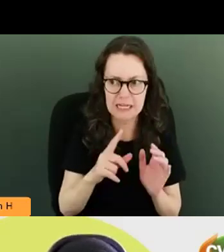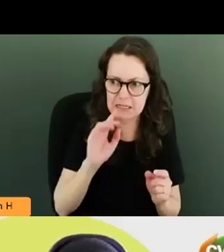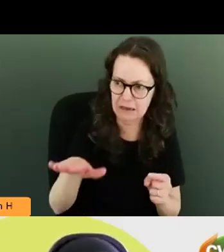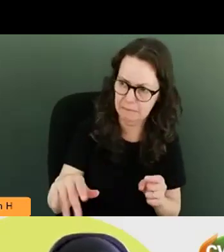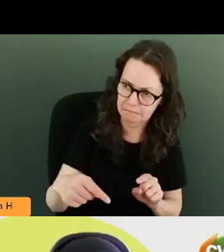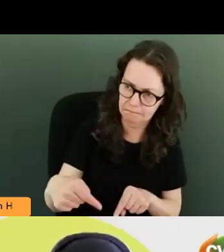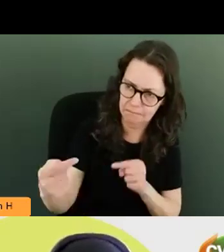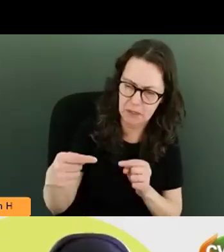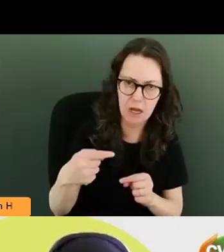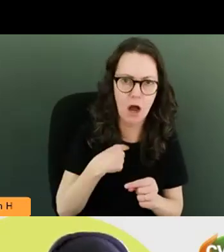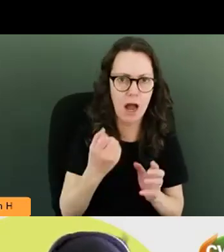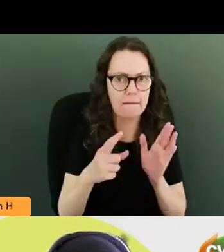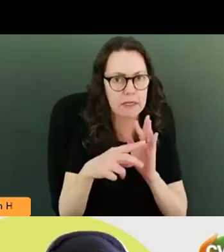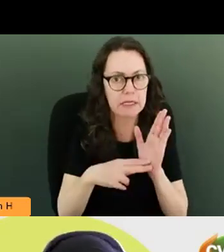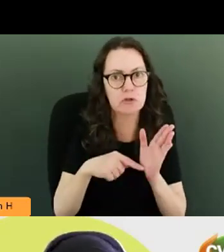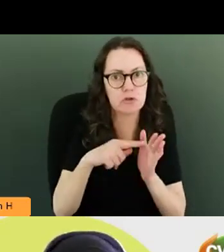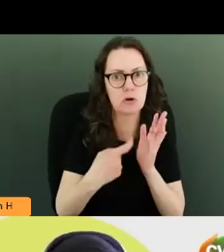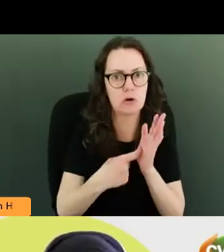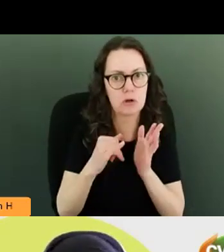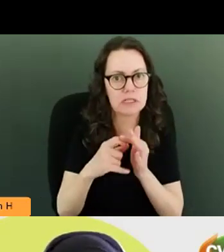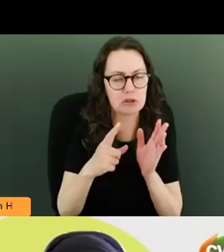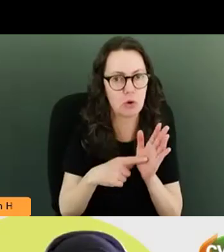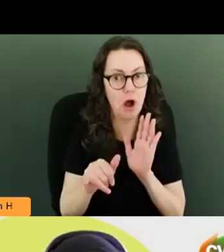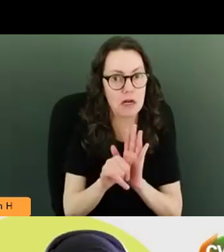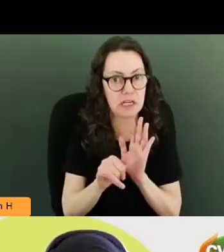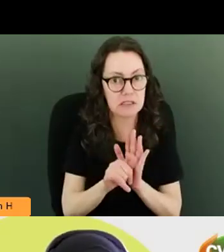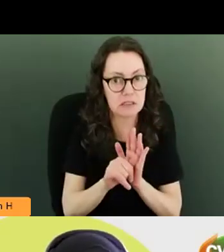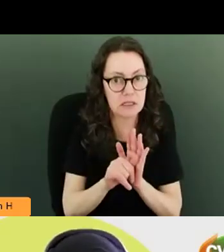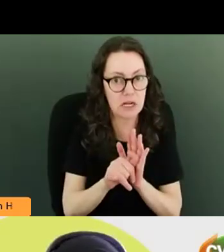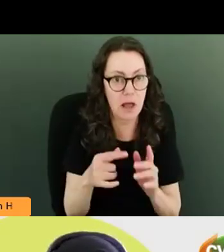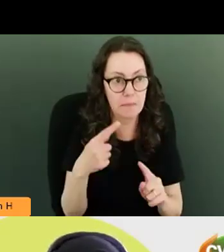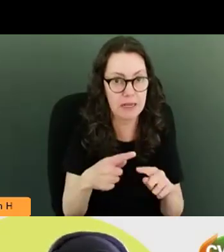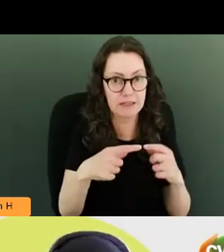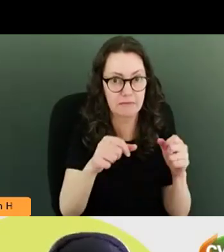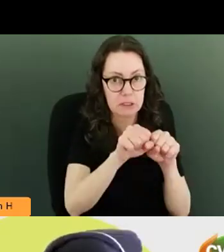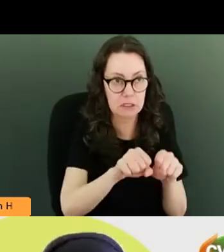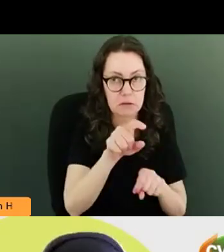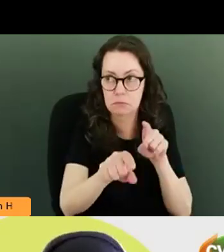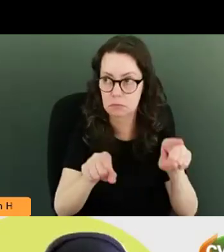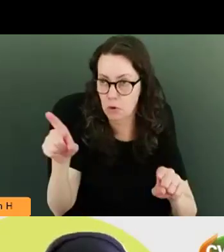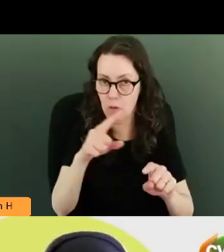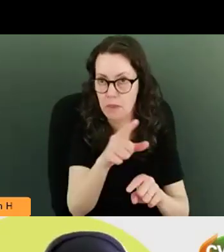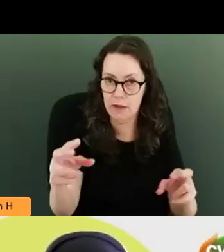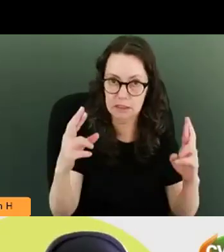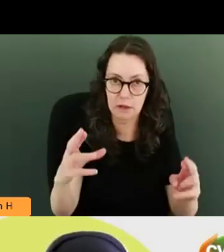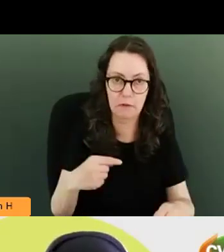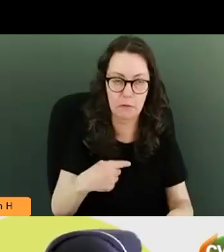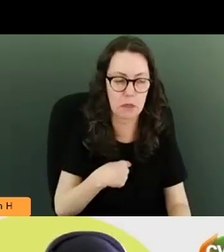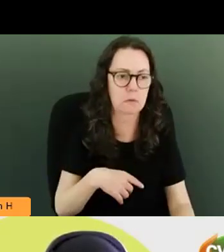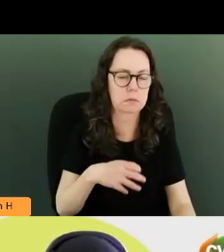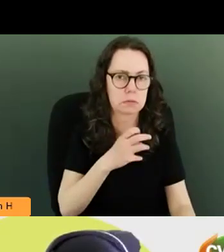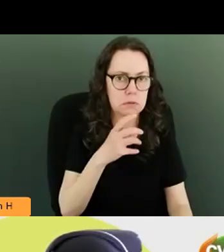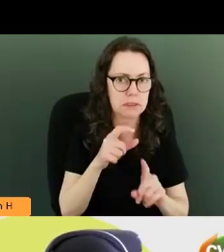with intersectional identity, navigating different systems and expectations hasn't always been easy. But